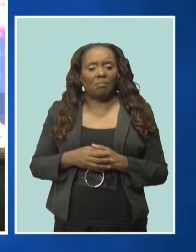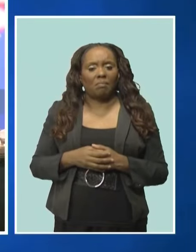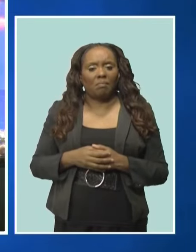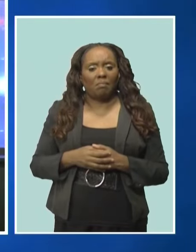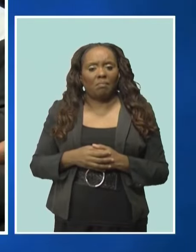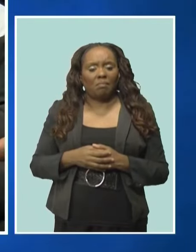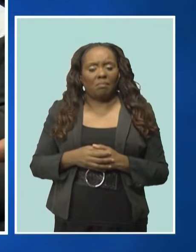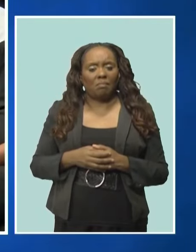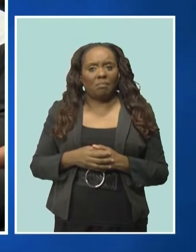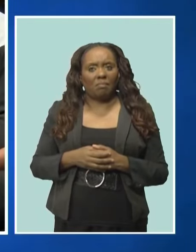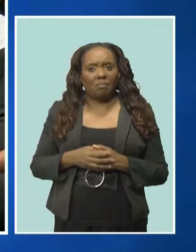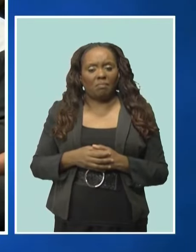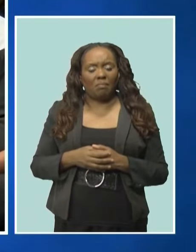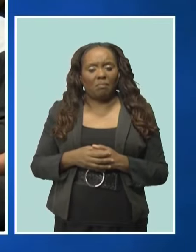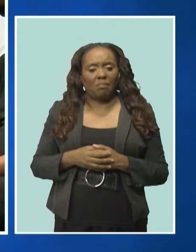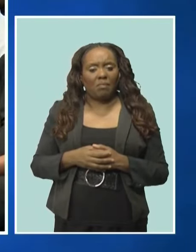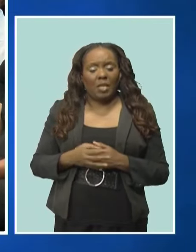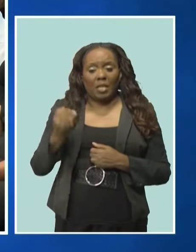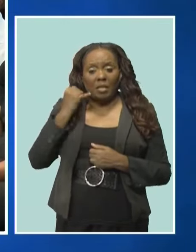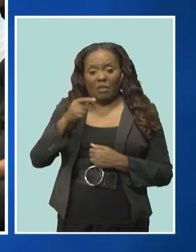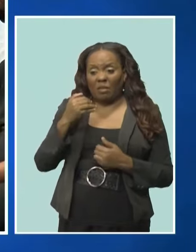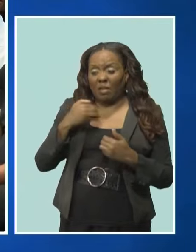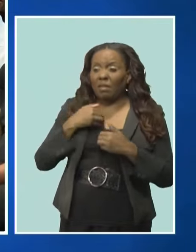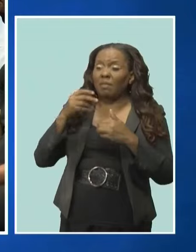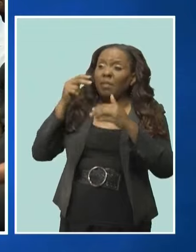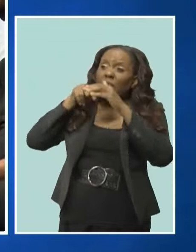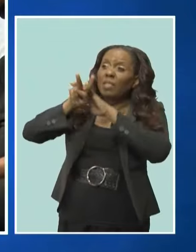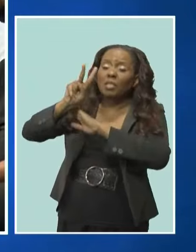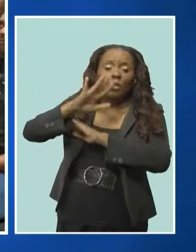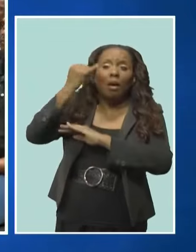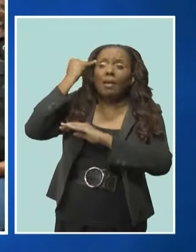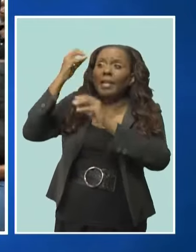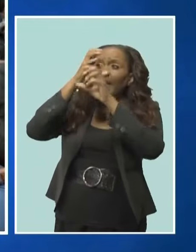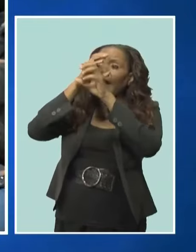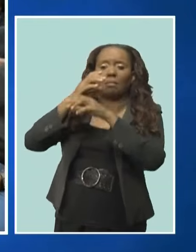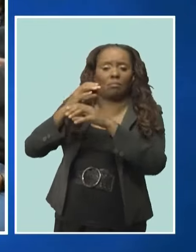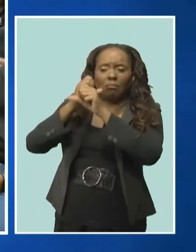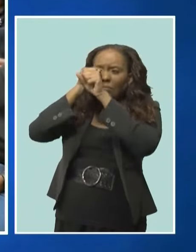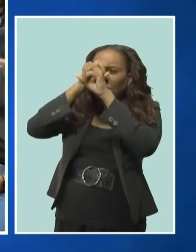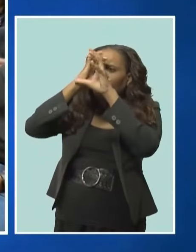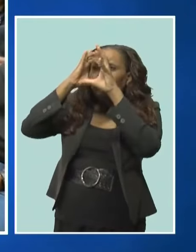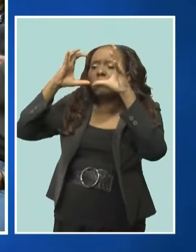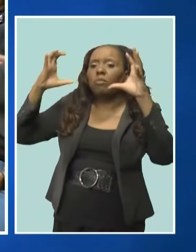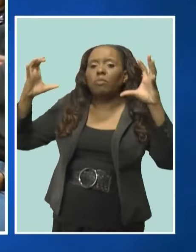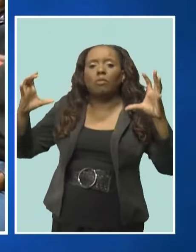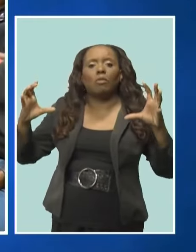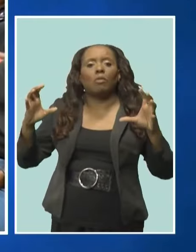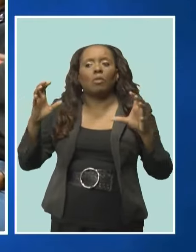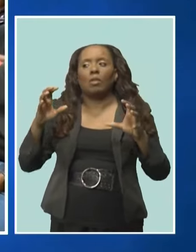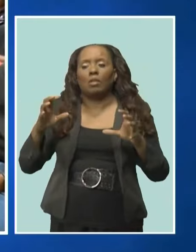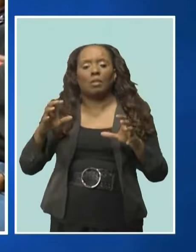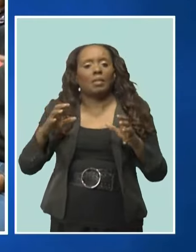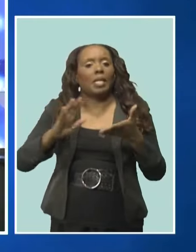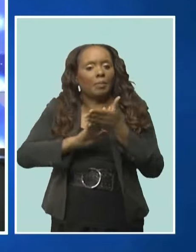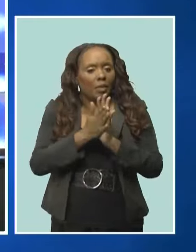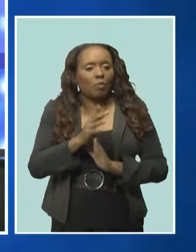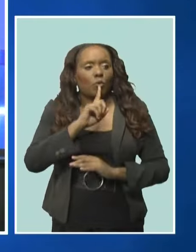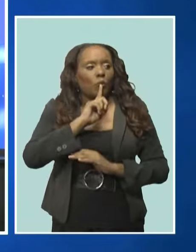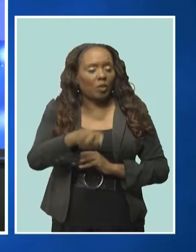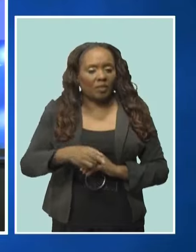a vision to a reality and build a legacy by harnessing